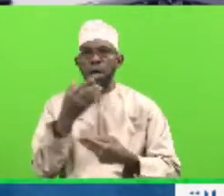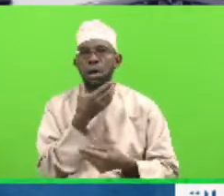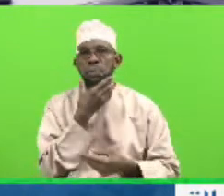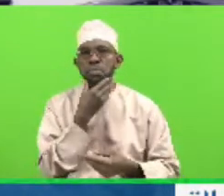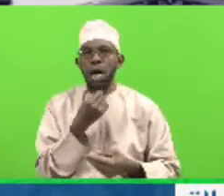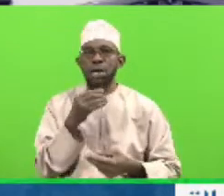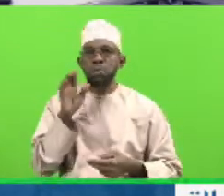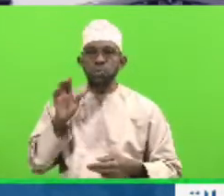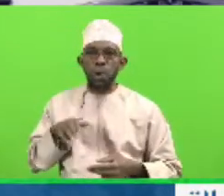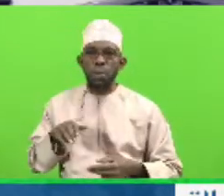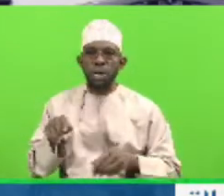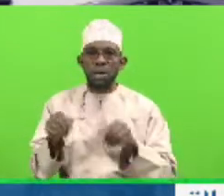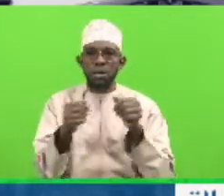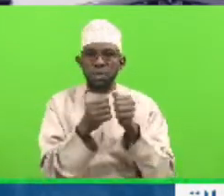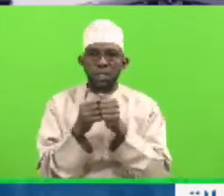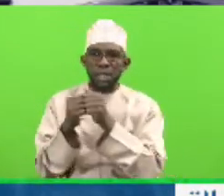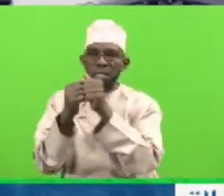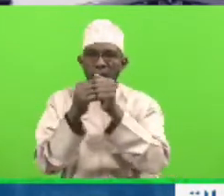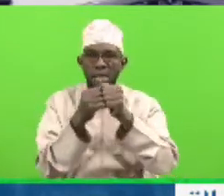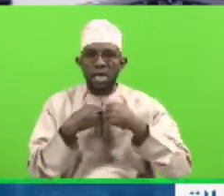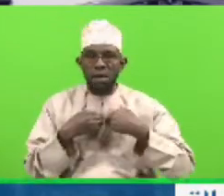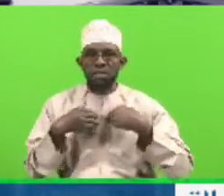women.